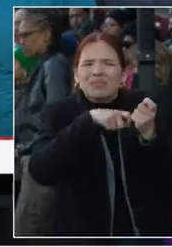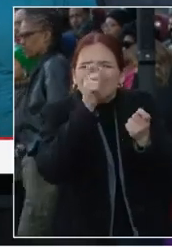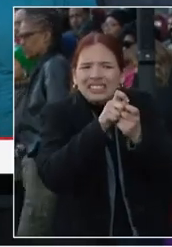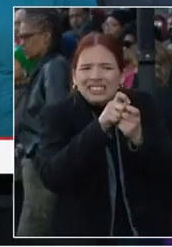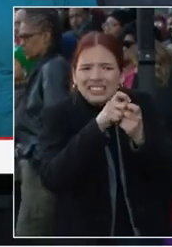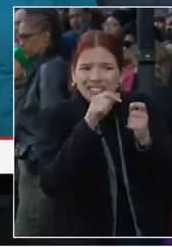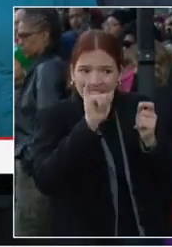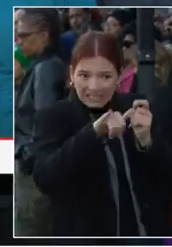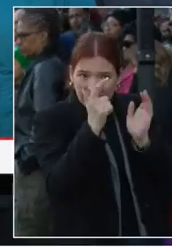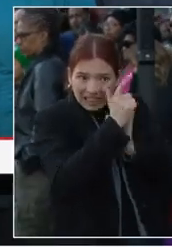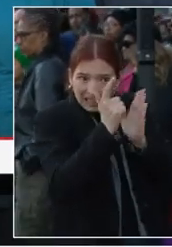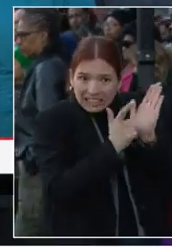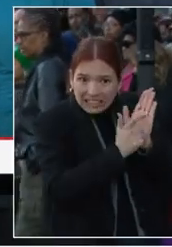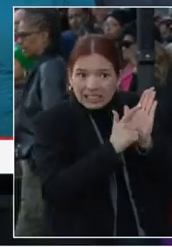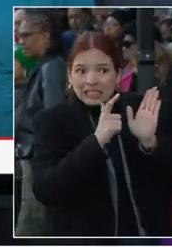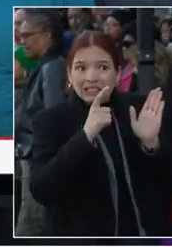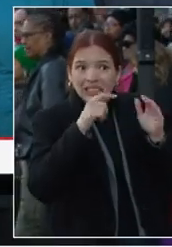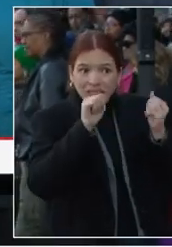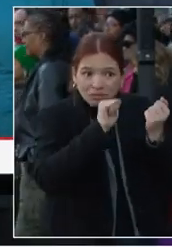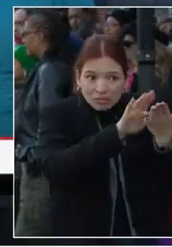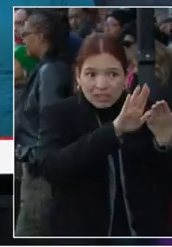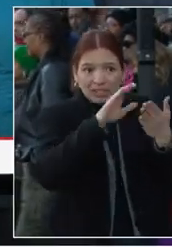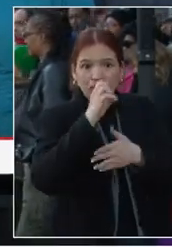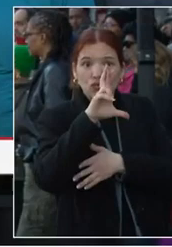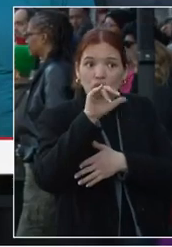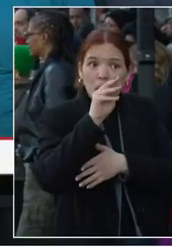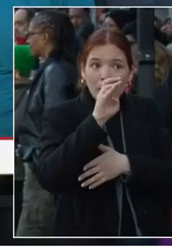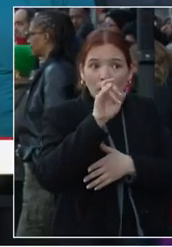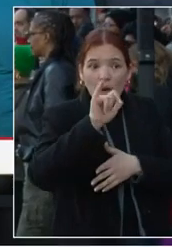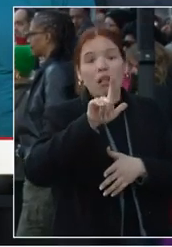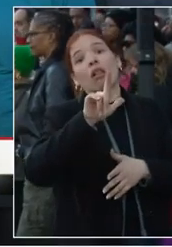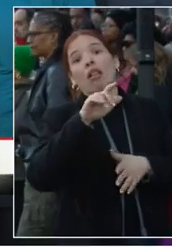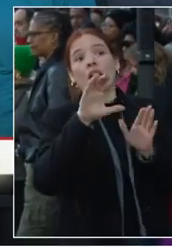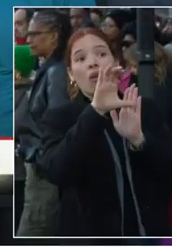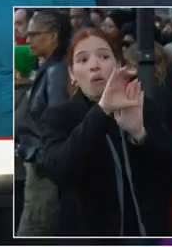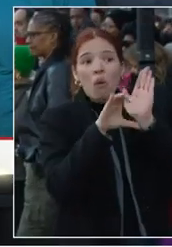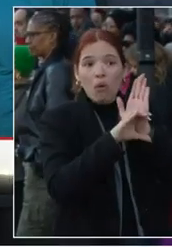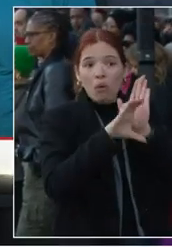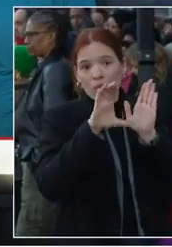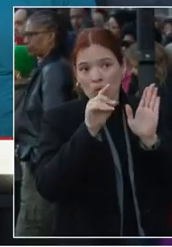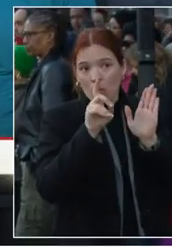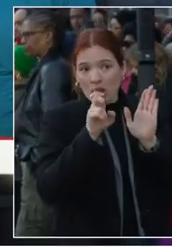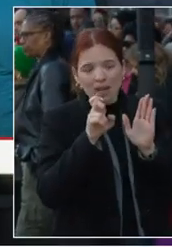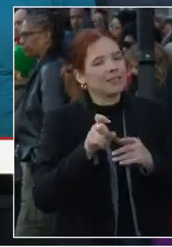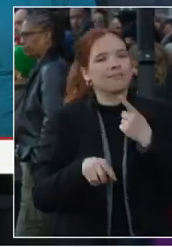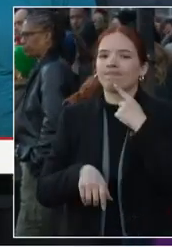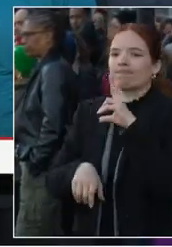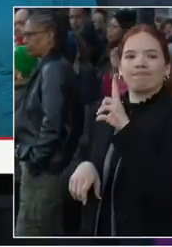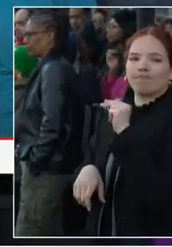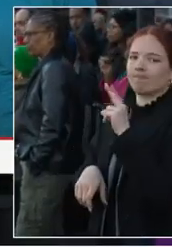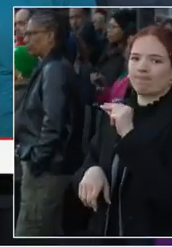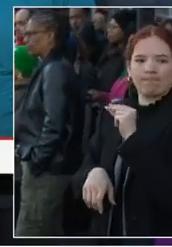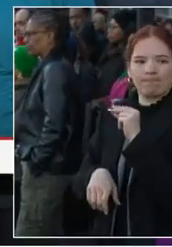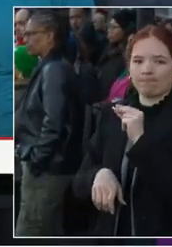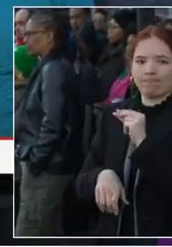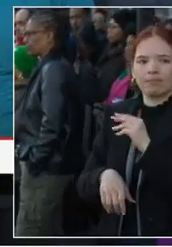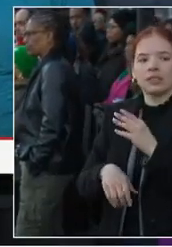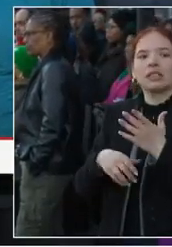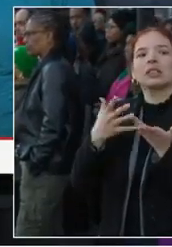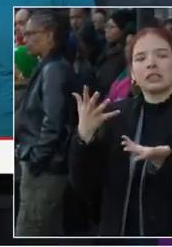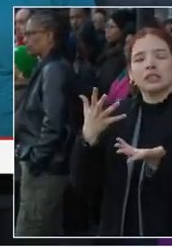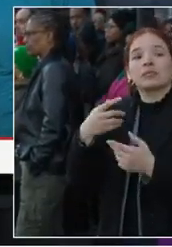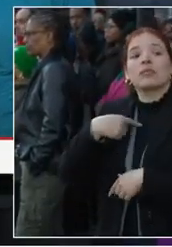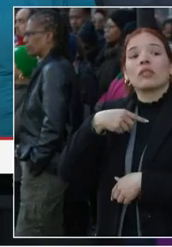legislation address the criminal code that is being debated at this minute? It won't. We're looking, as I mentioned, about our